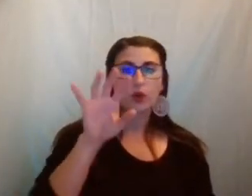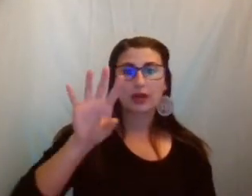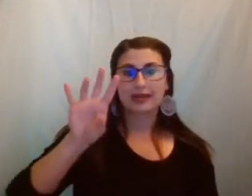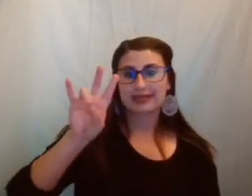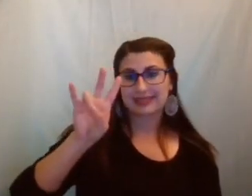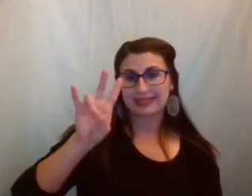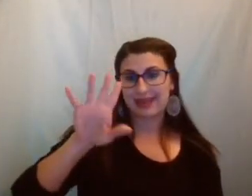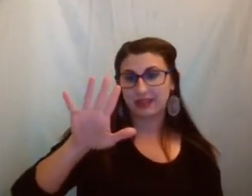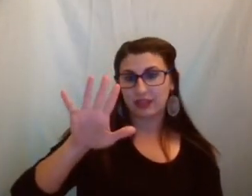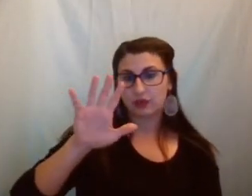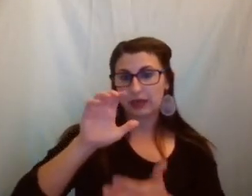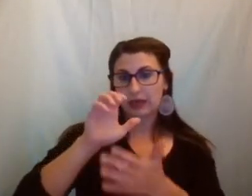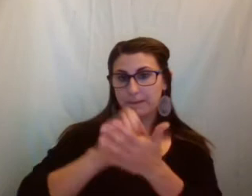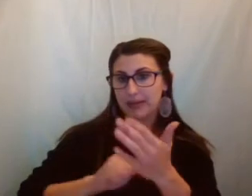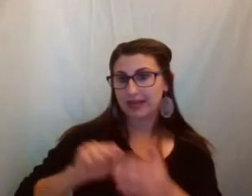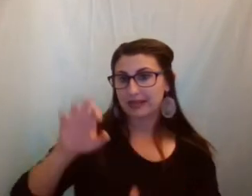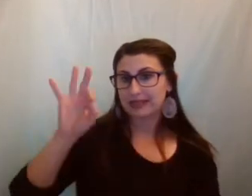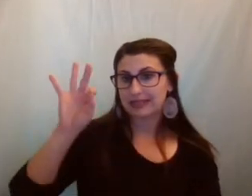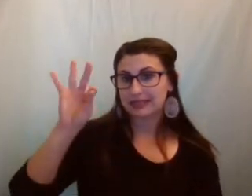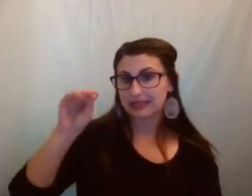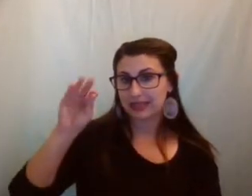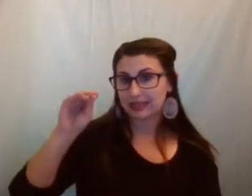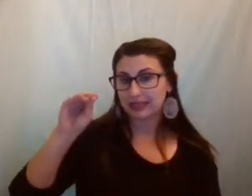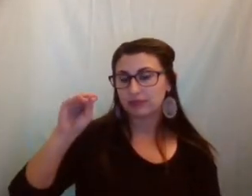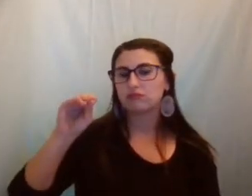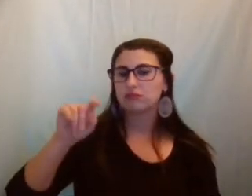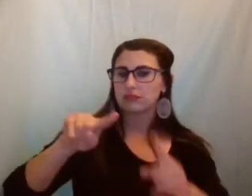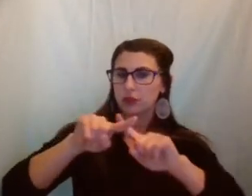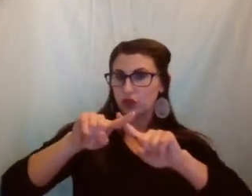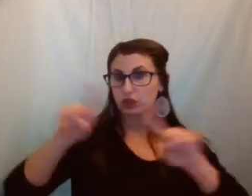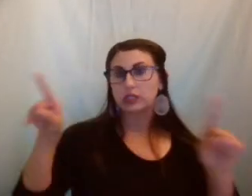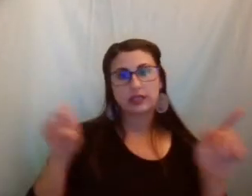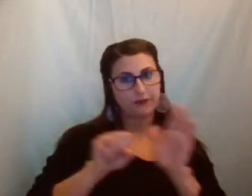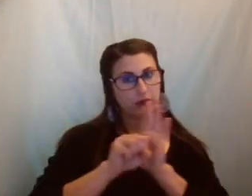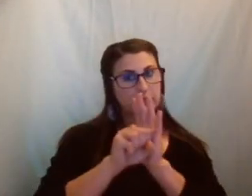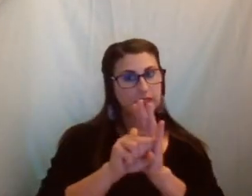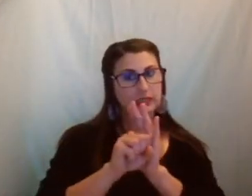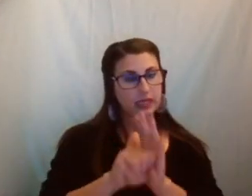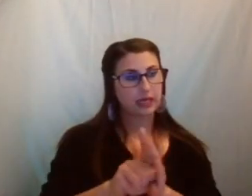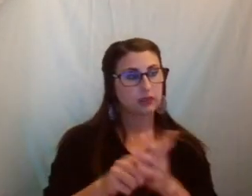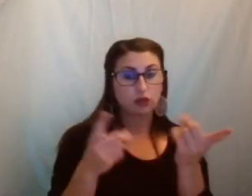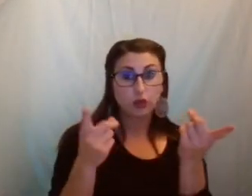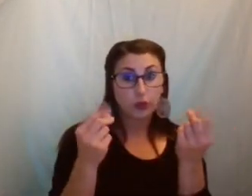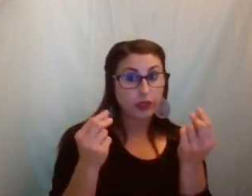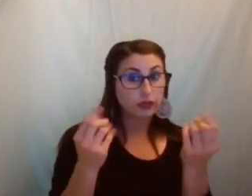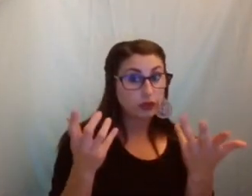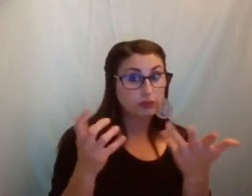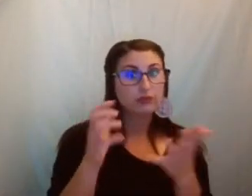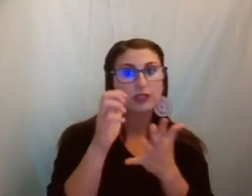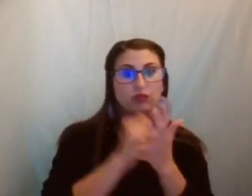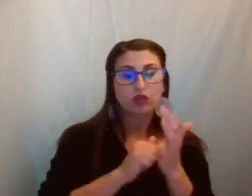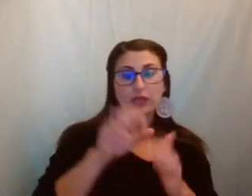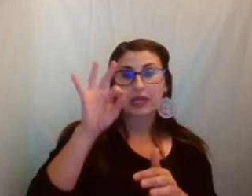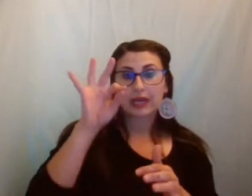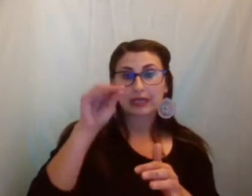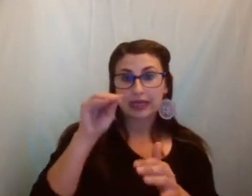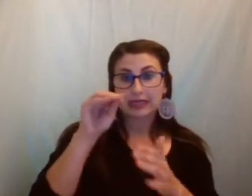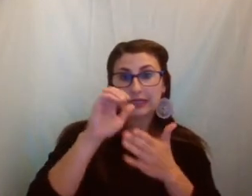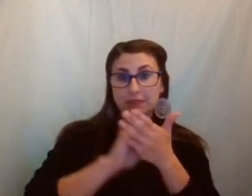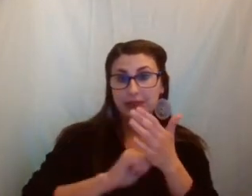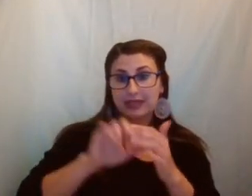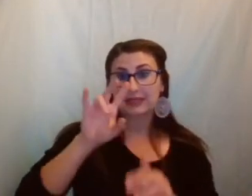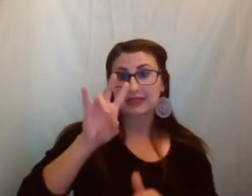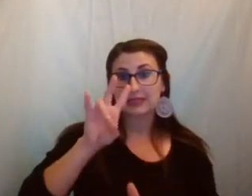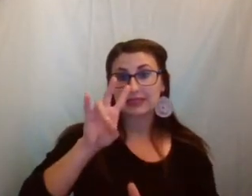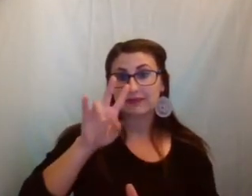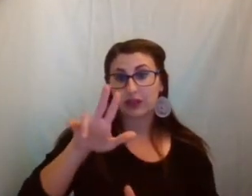So we have 73 minus 90. Those are different signs. So you should subtract 90